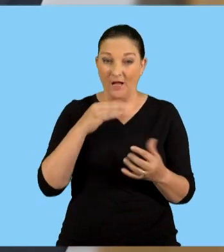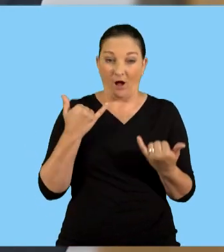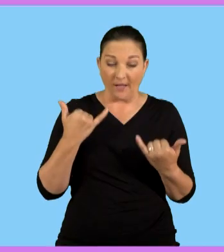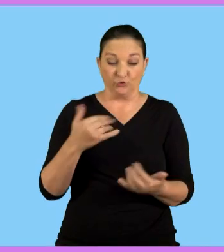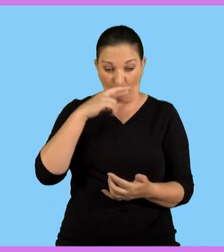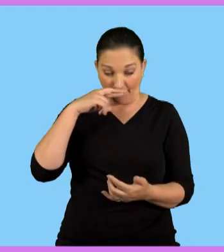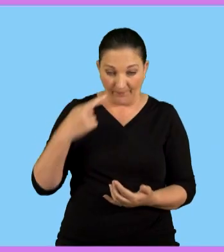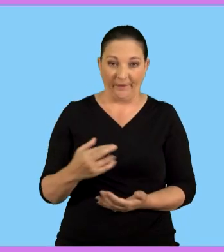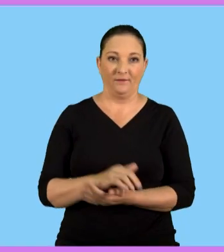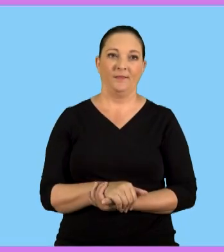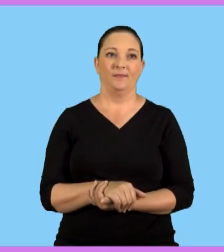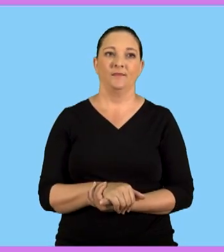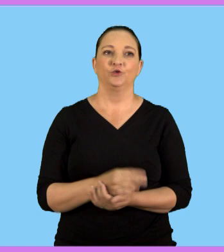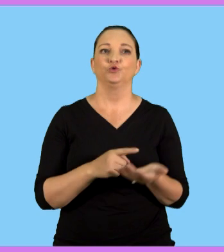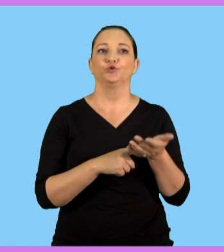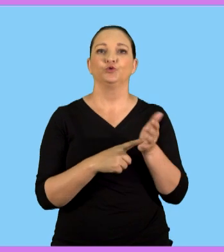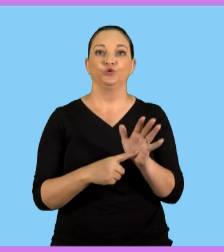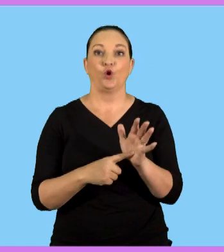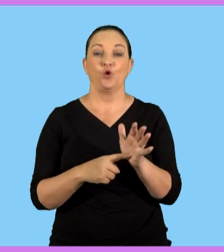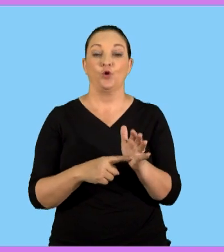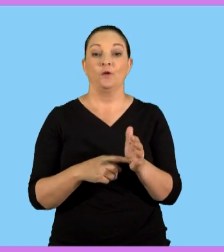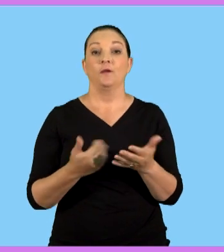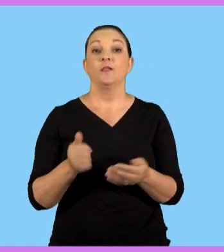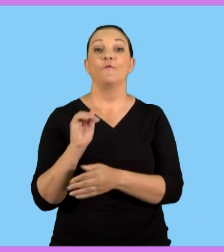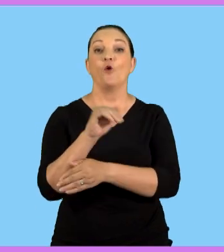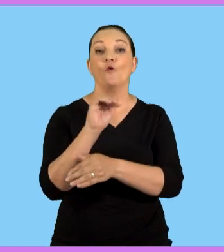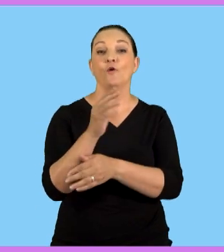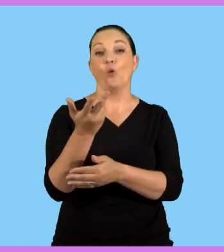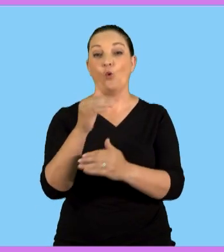This will show us whether we are in a surplus or a deficit.